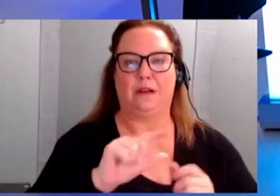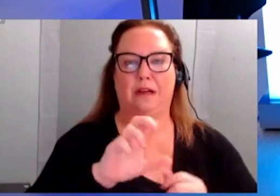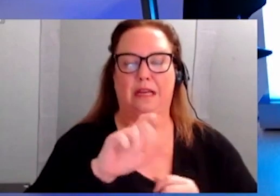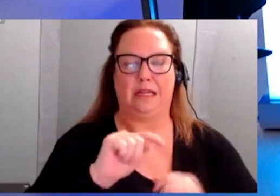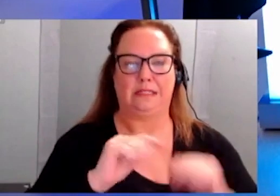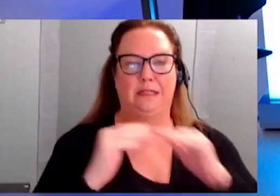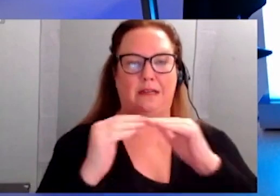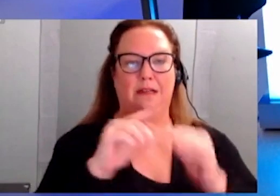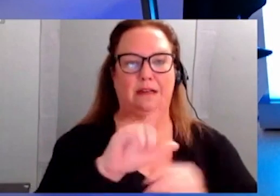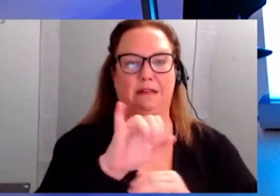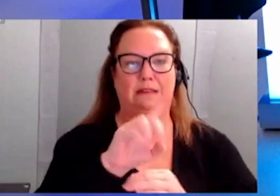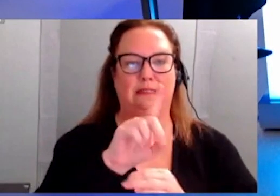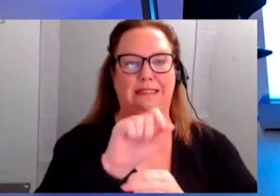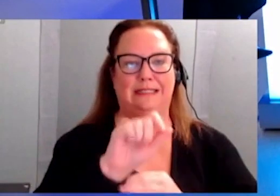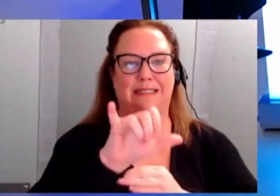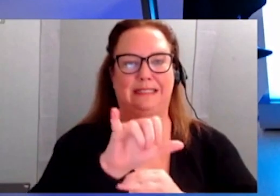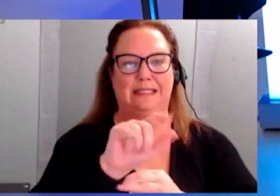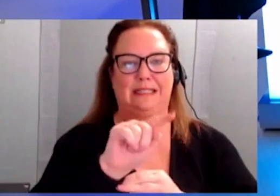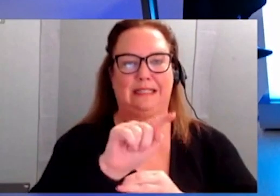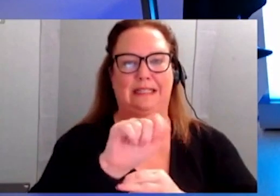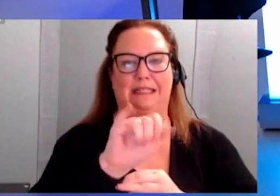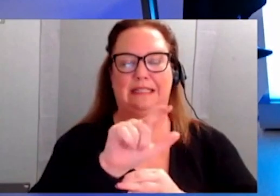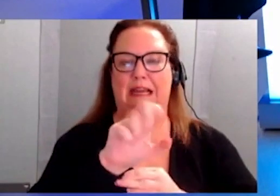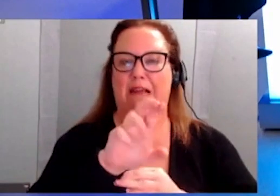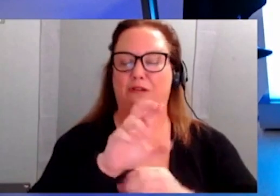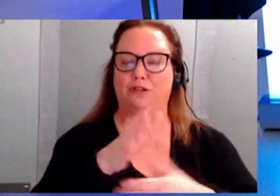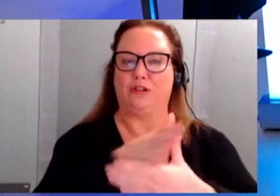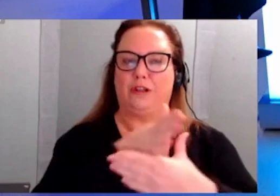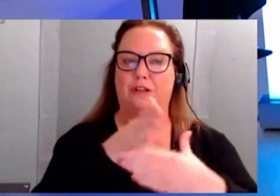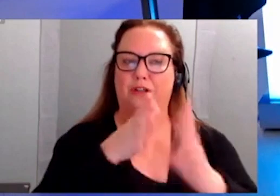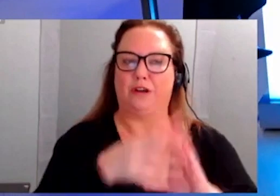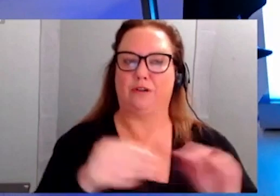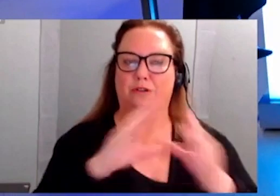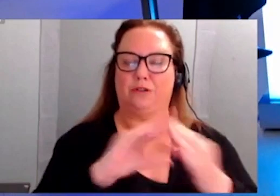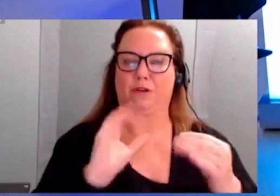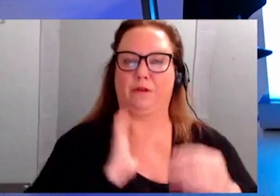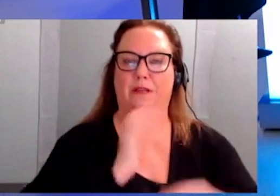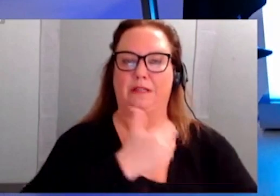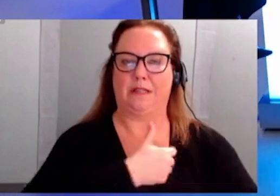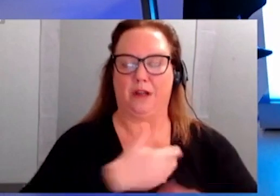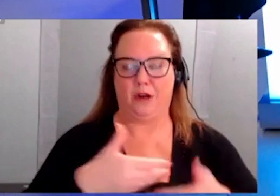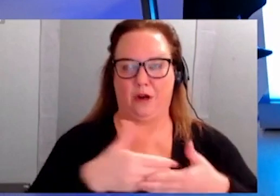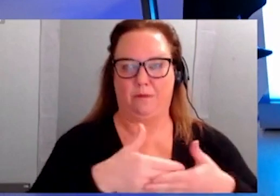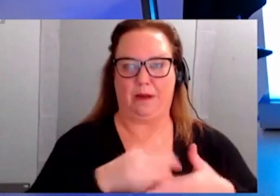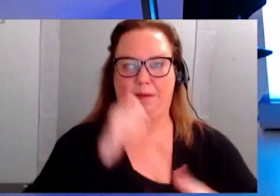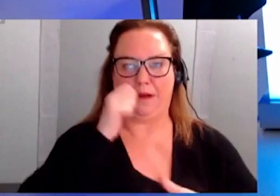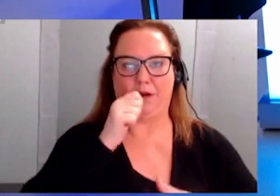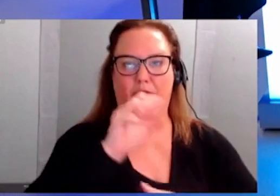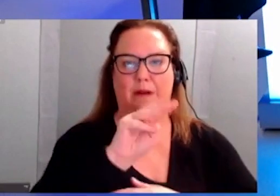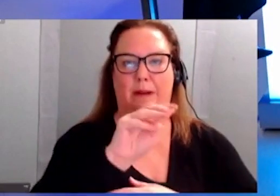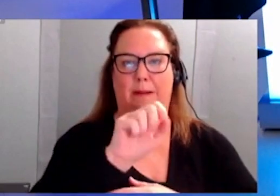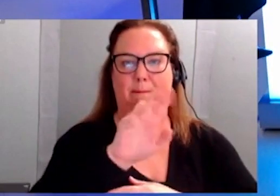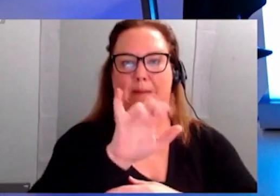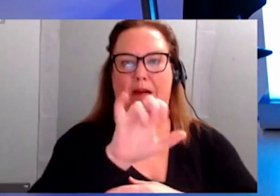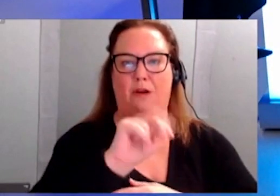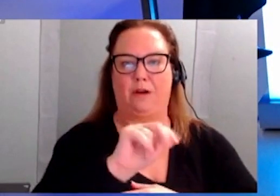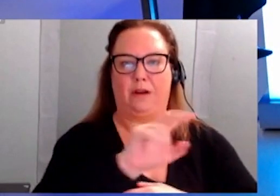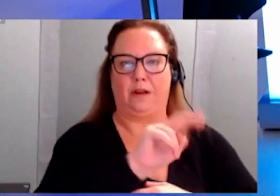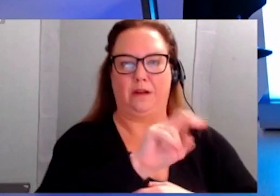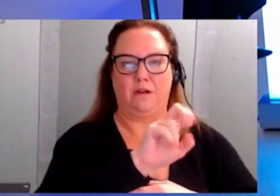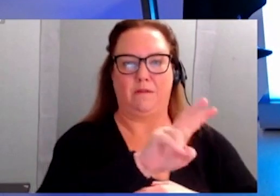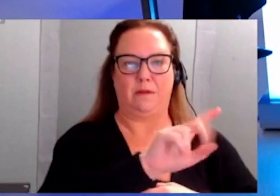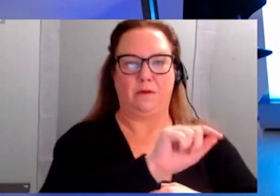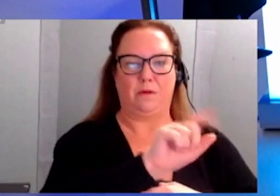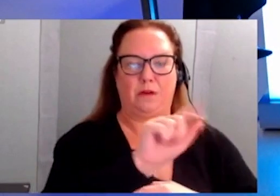Linsey Taylor. Lindsay's going to share her story with us today. She lost her baby girl, Marin, in November of 2020. You